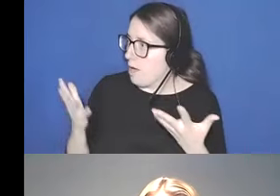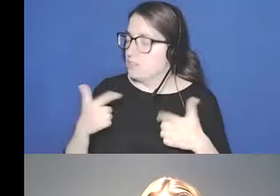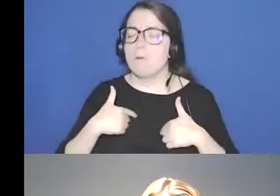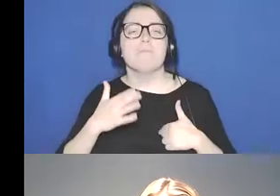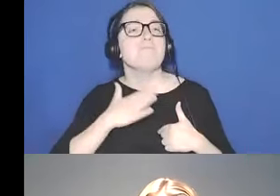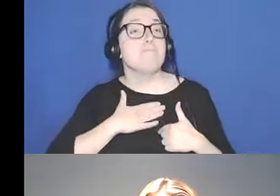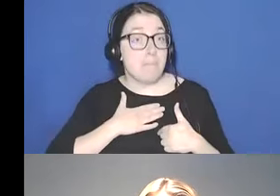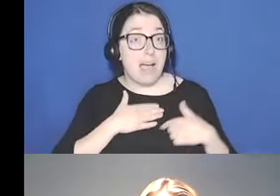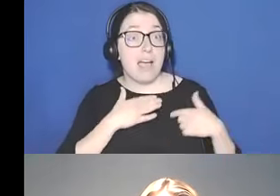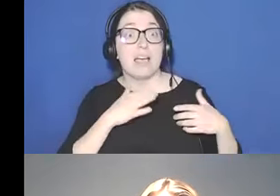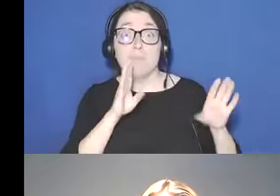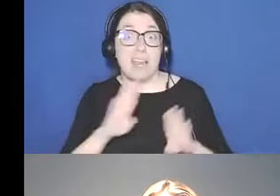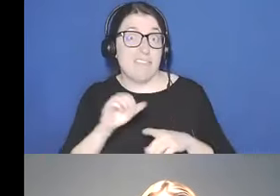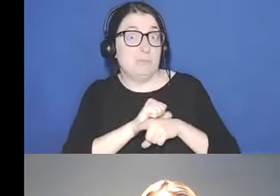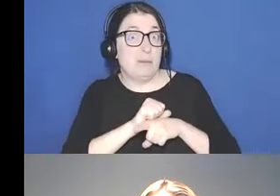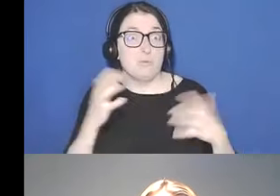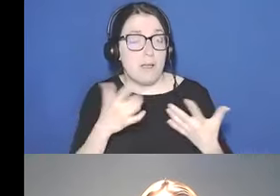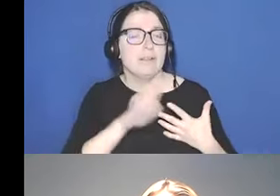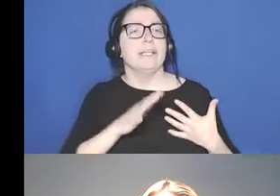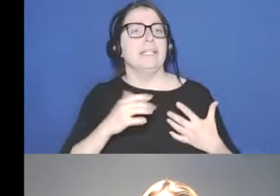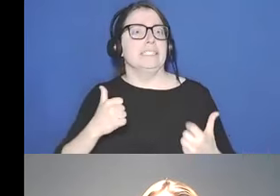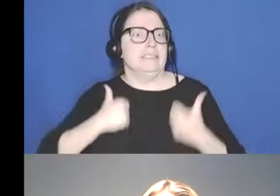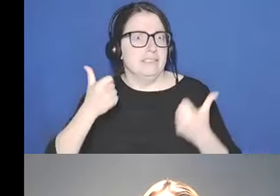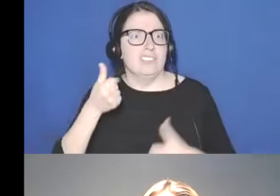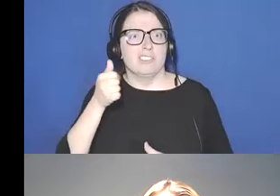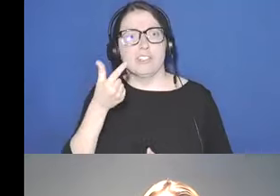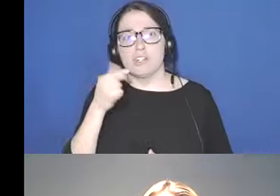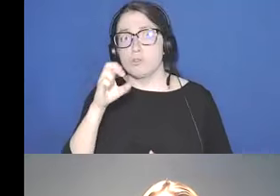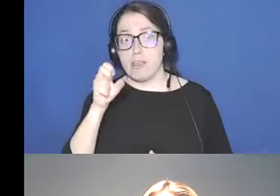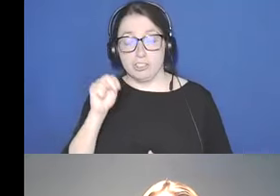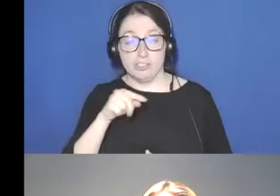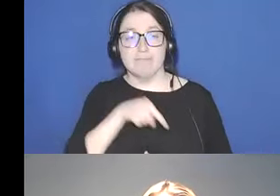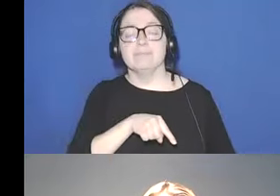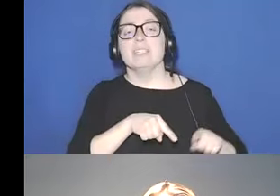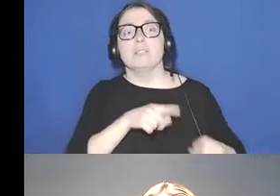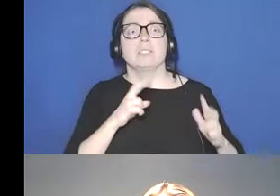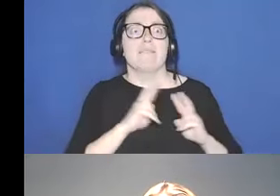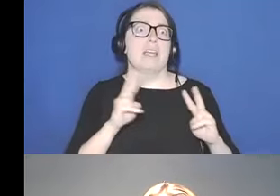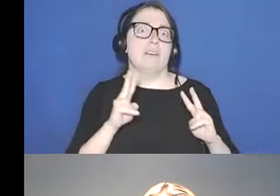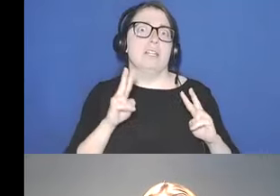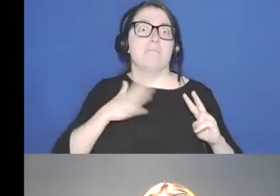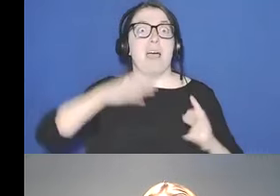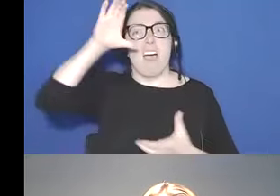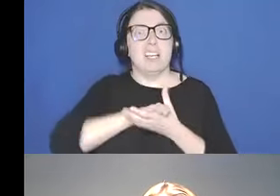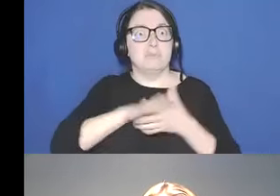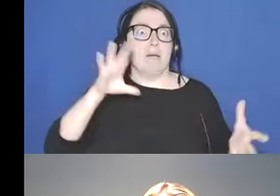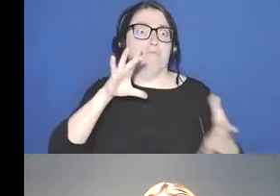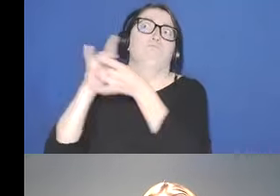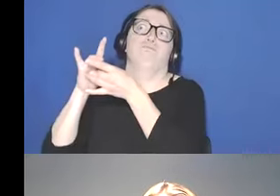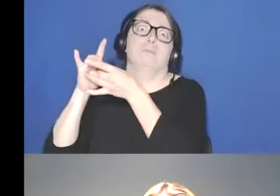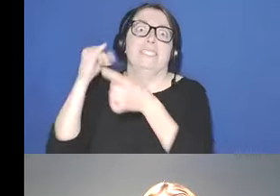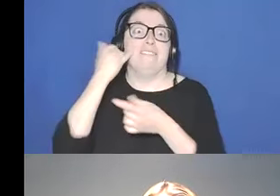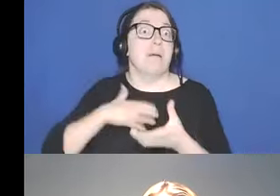his aggression, his attachment to my husband, because he would just get really attached where if my husband left the